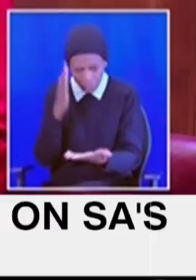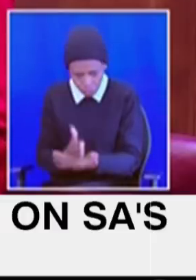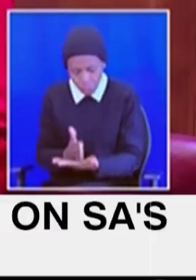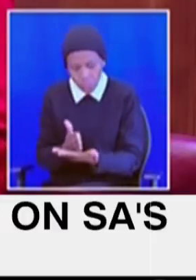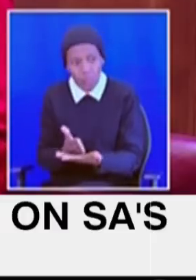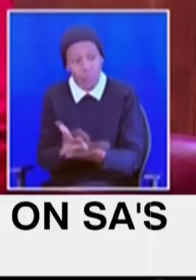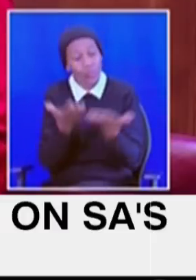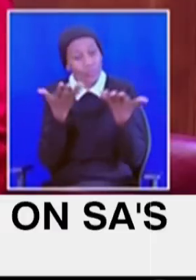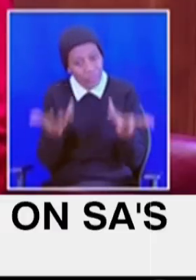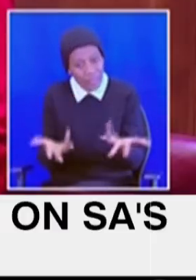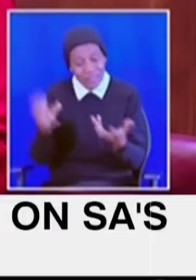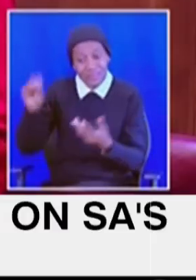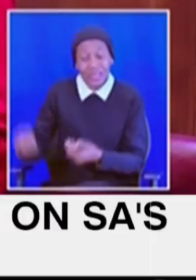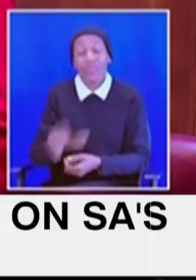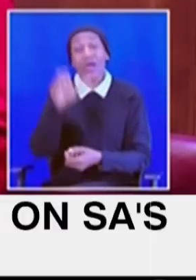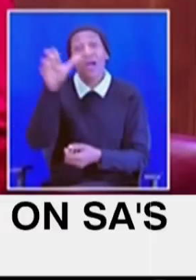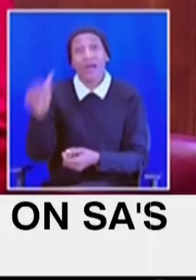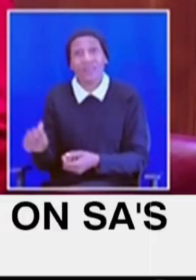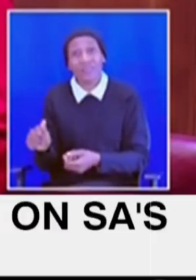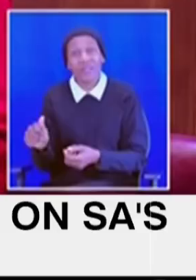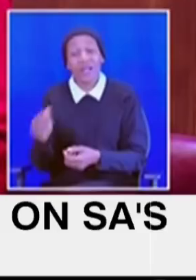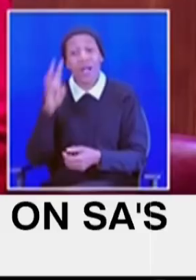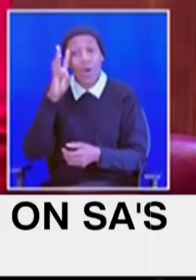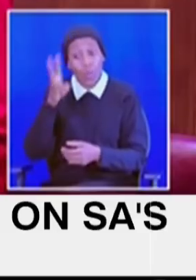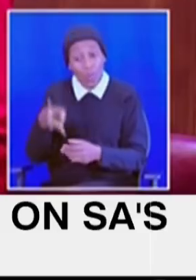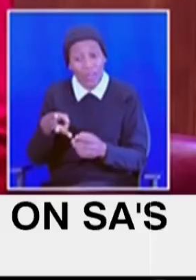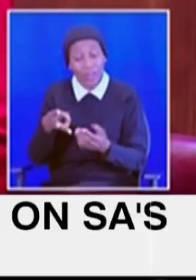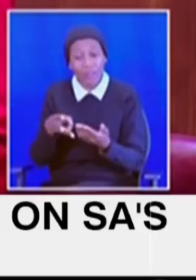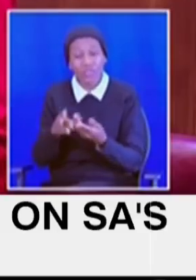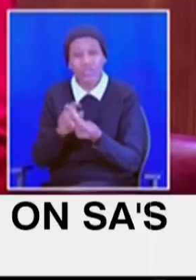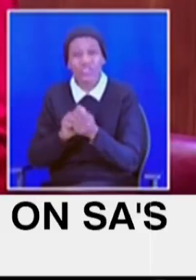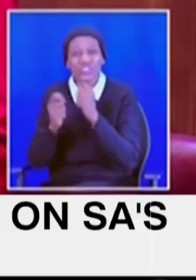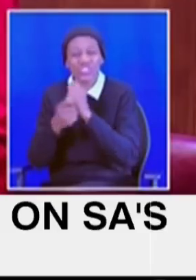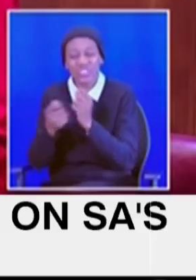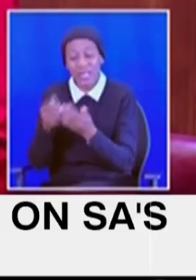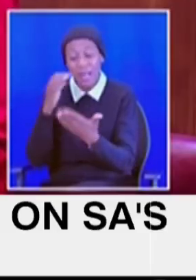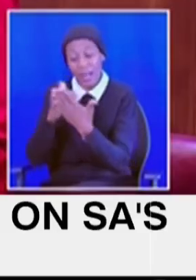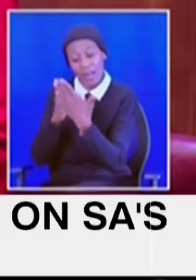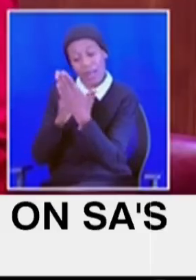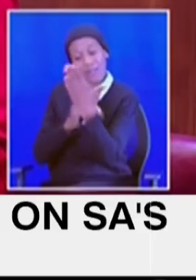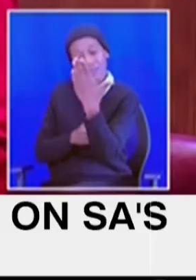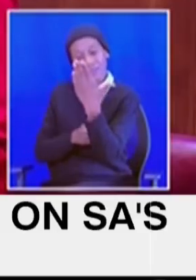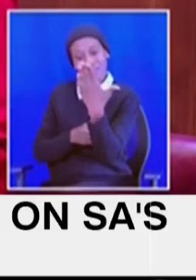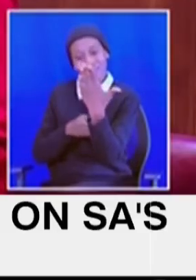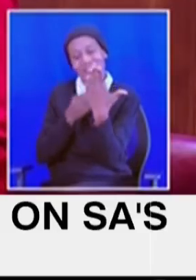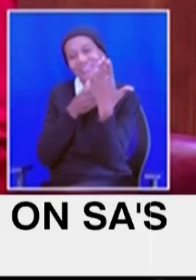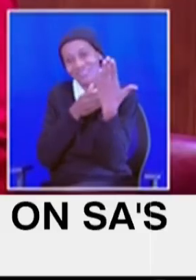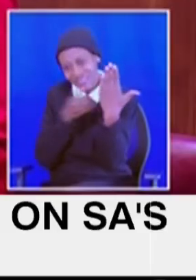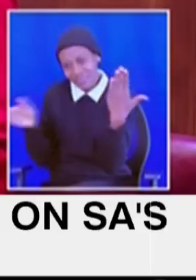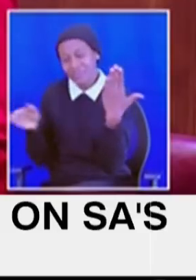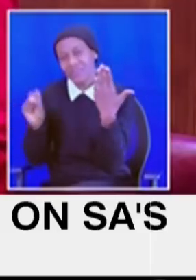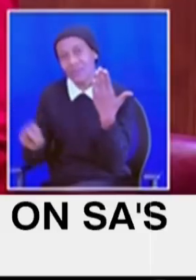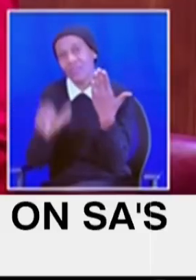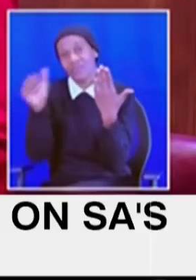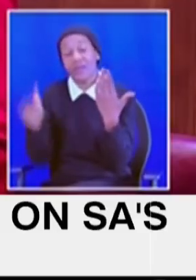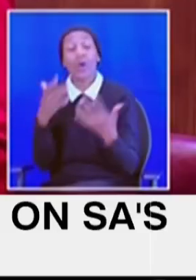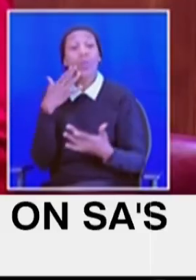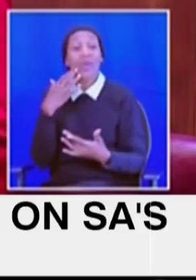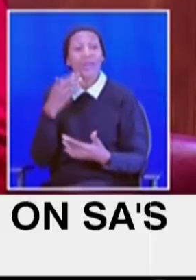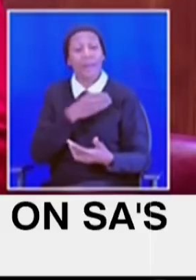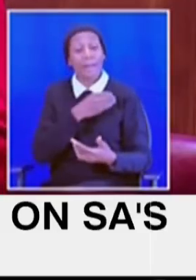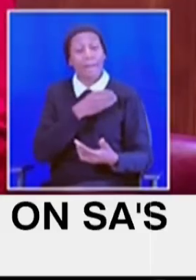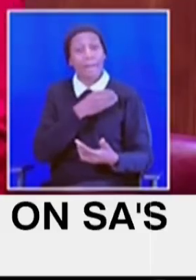that South Africa will be removed from the list when the President of the country,